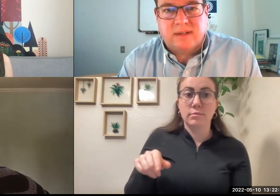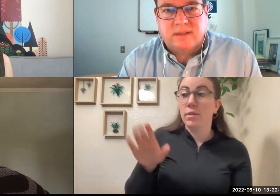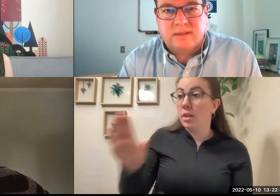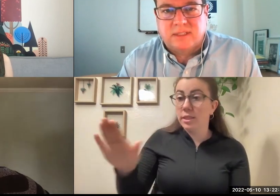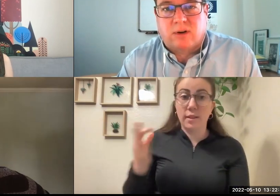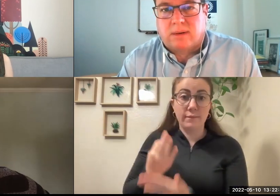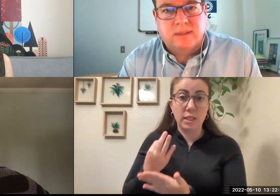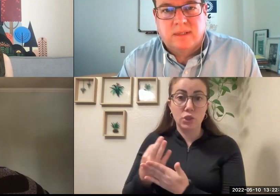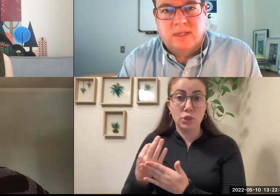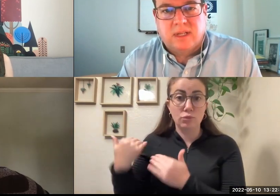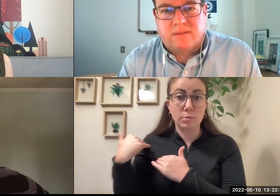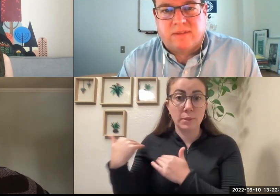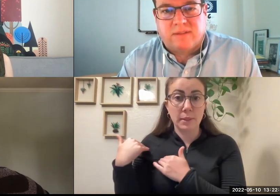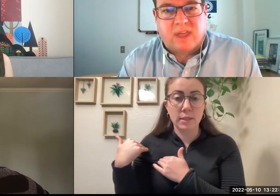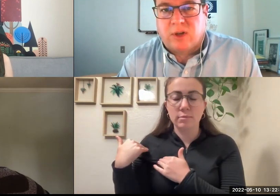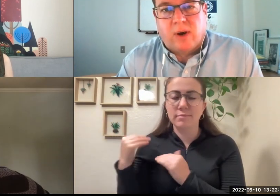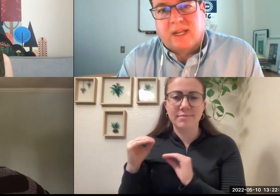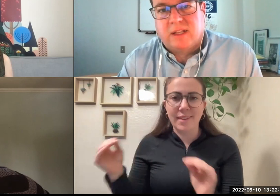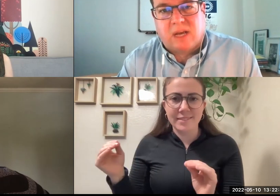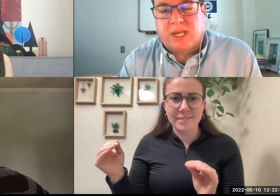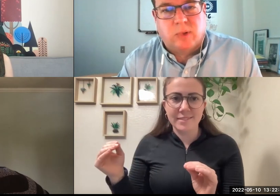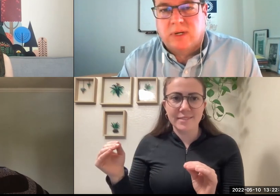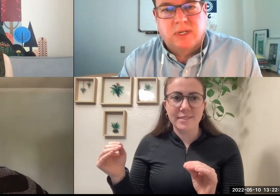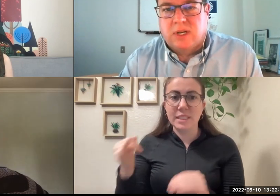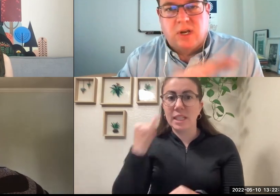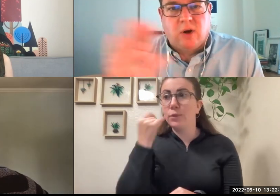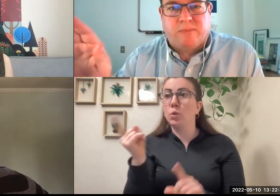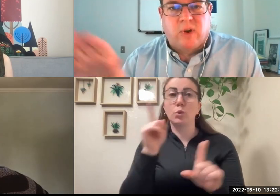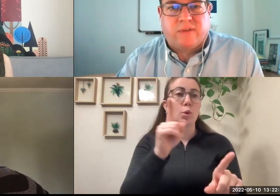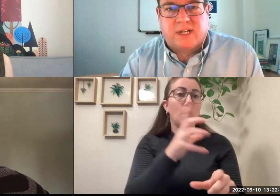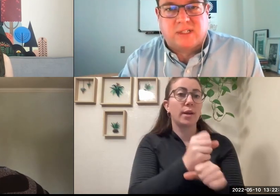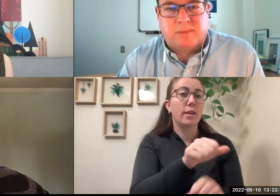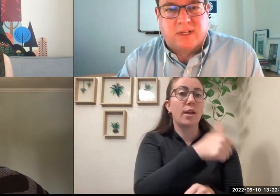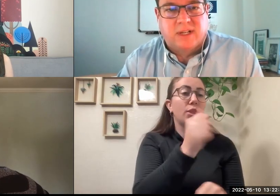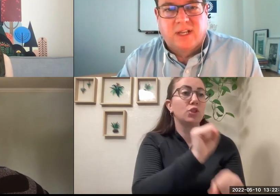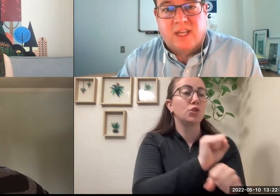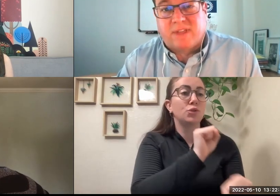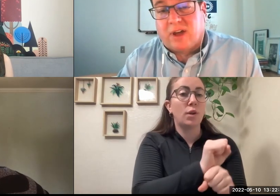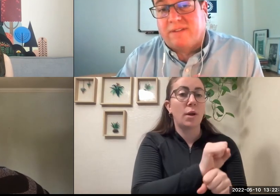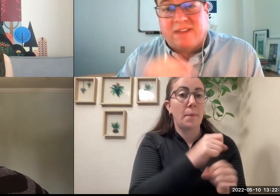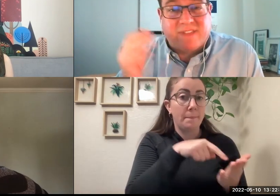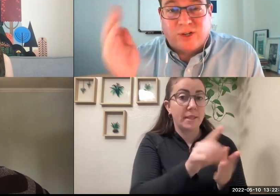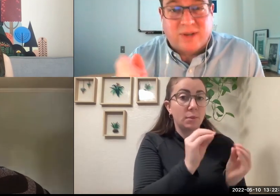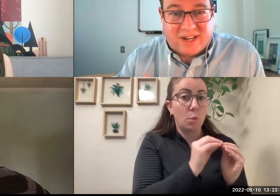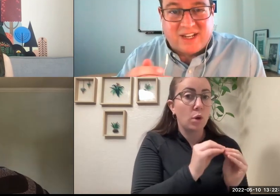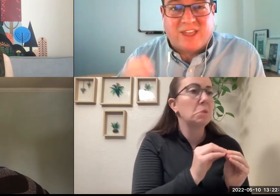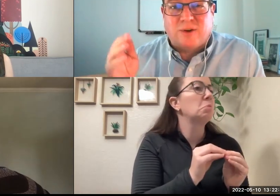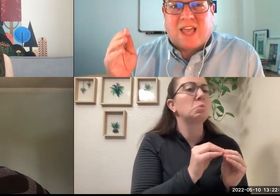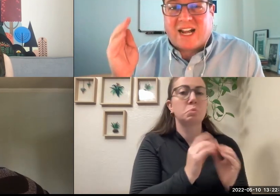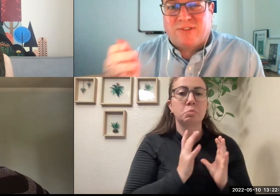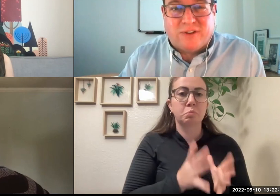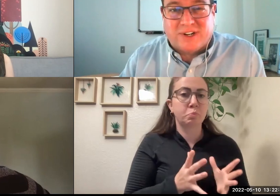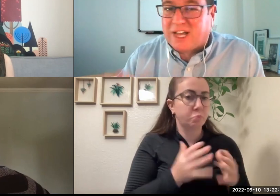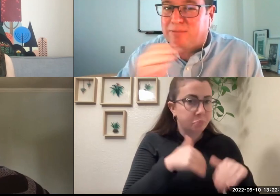for that? Zero. If they go out and get another job that pays more, no financial liability. If they